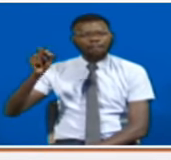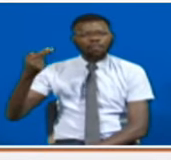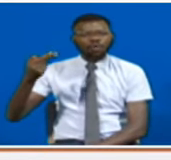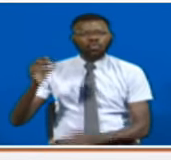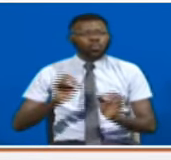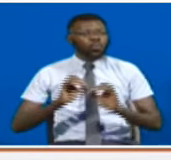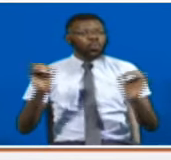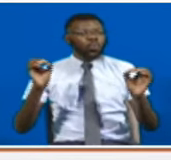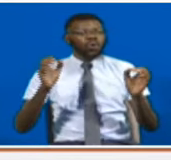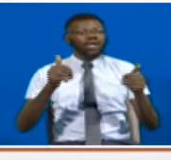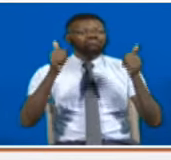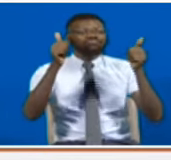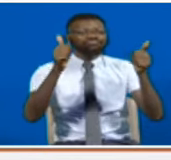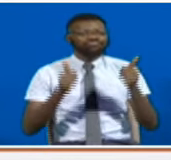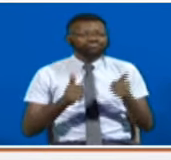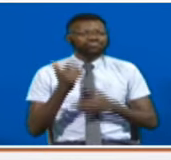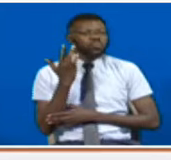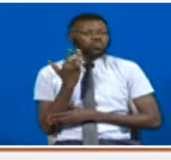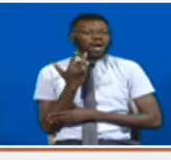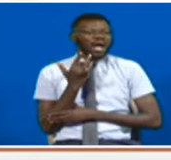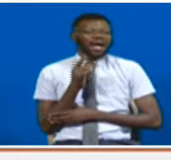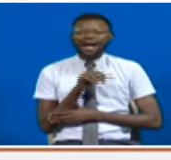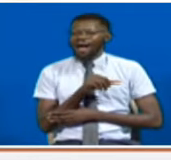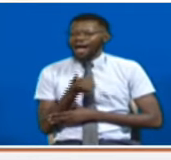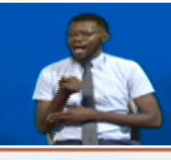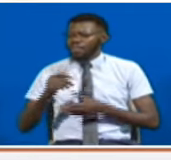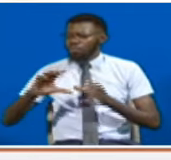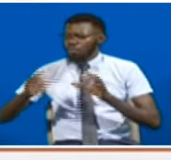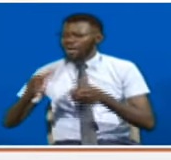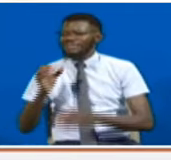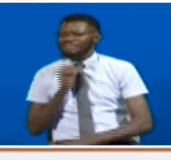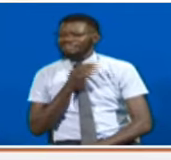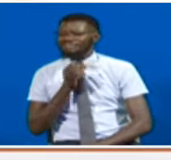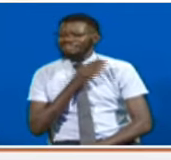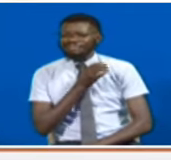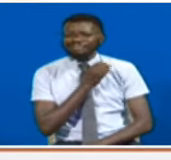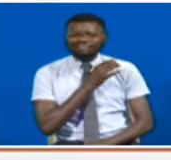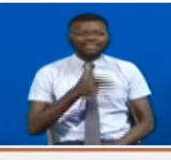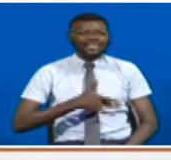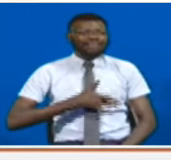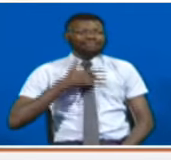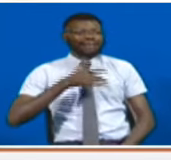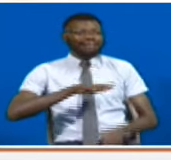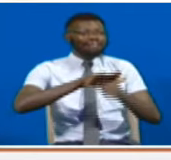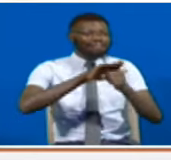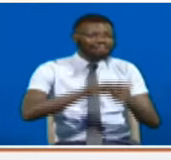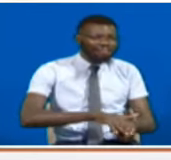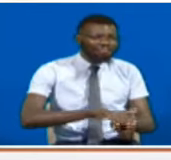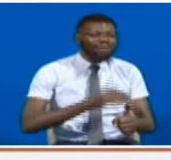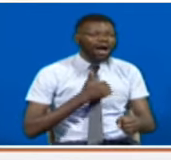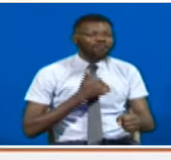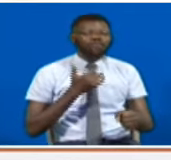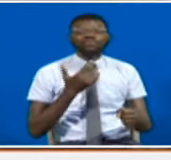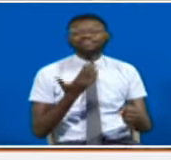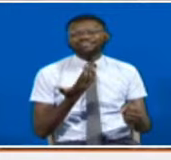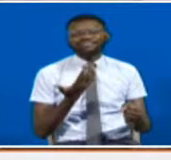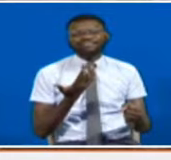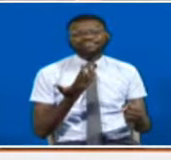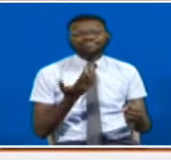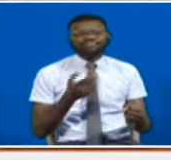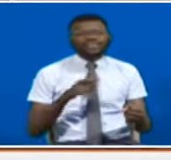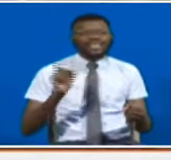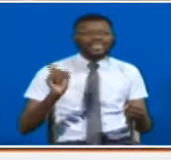was occasioned by complaints by other cadres who felt discriminated against in the requirements outlined for the position